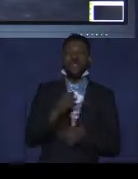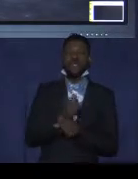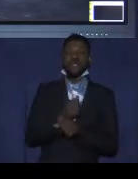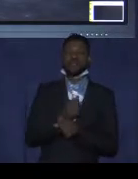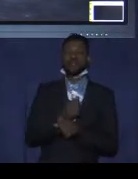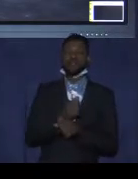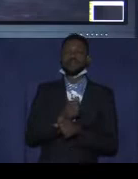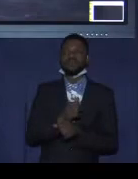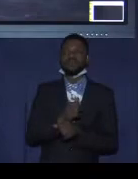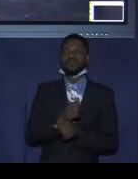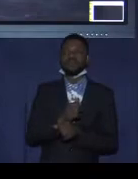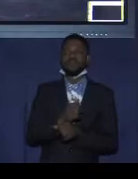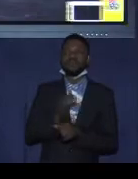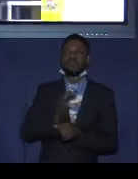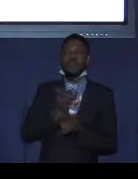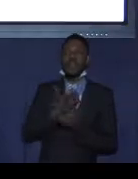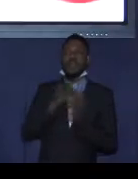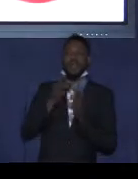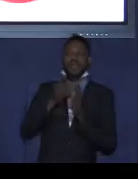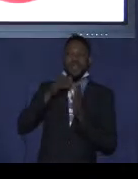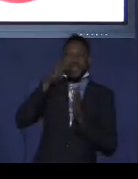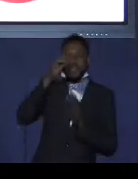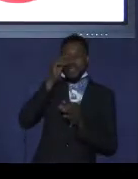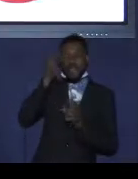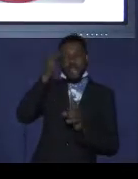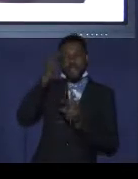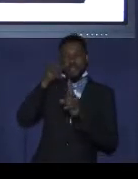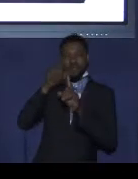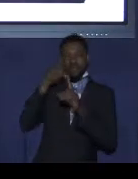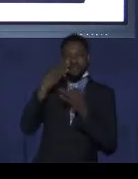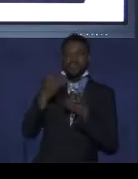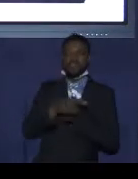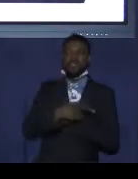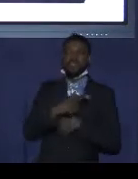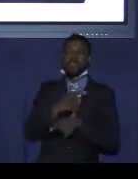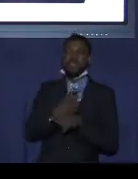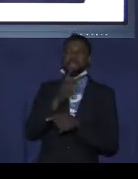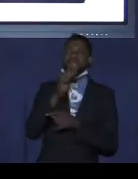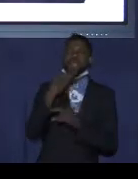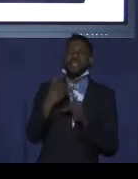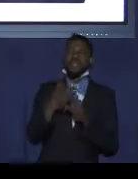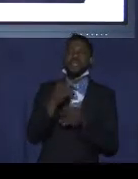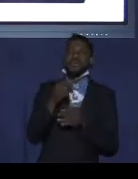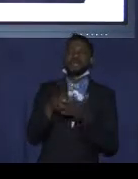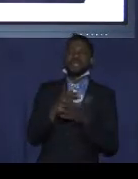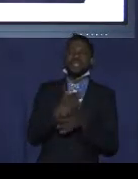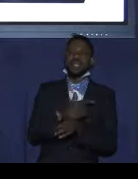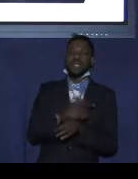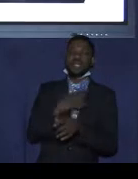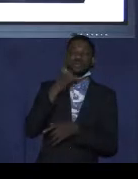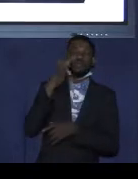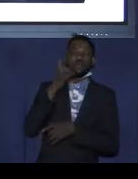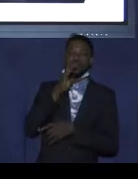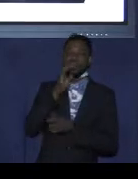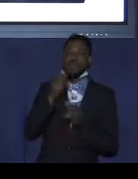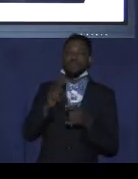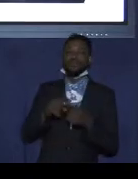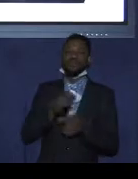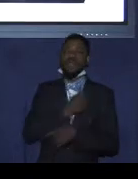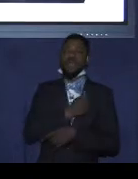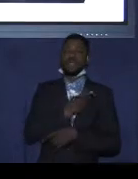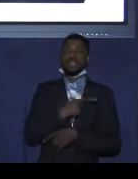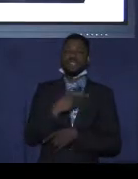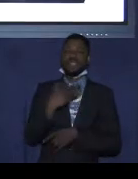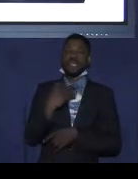today's work. What are our learning objectives for this lesson? By the end of this lesson, you should be able to appreciate